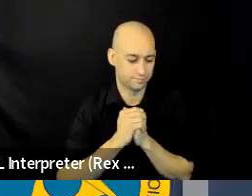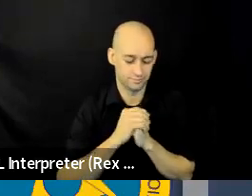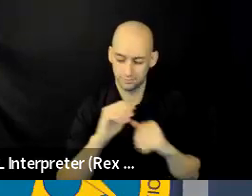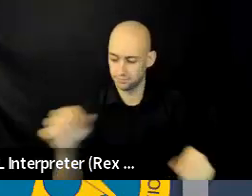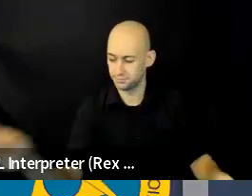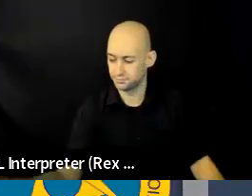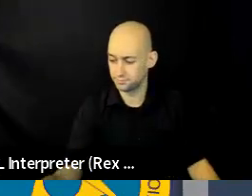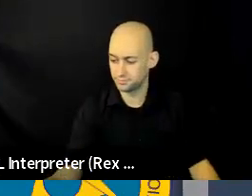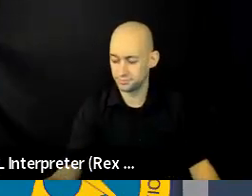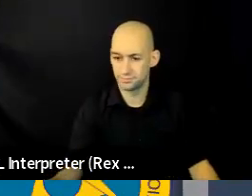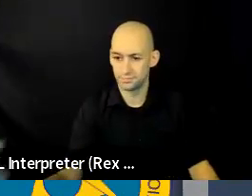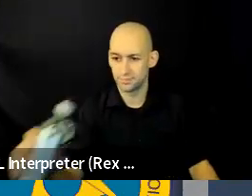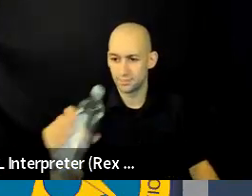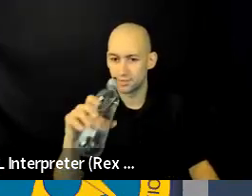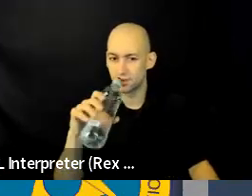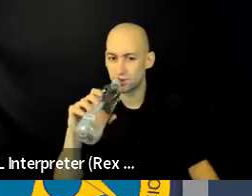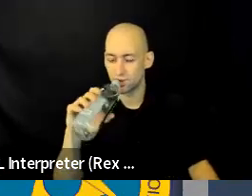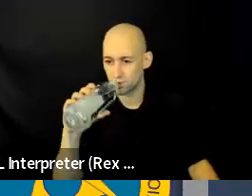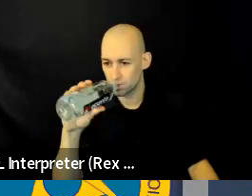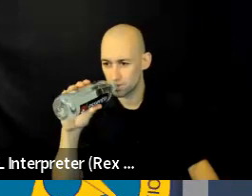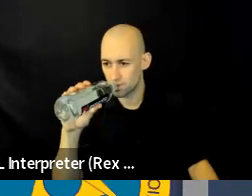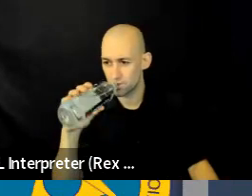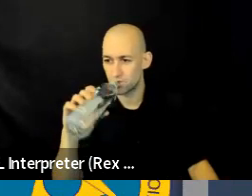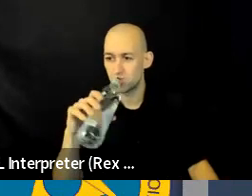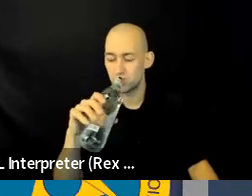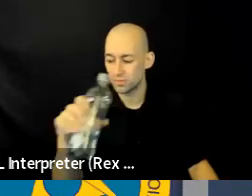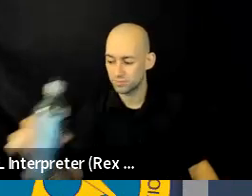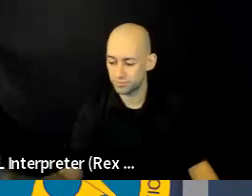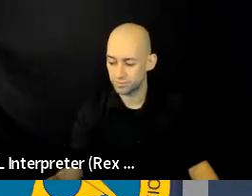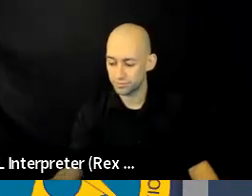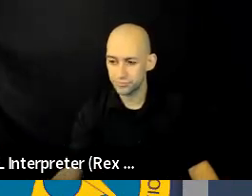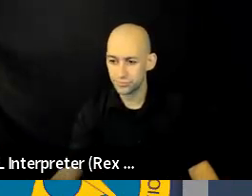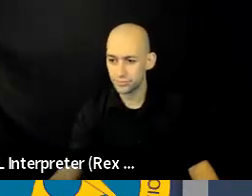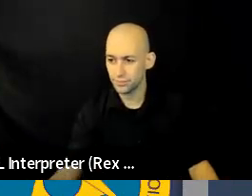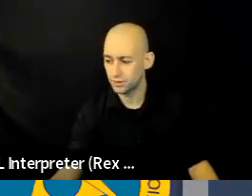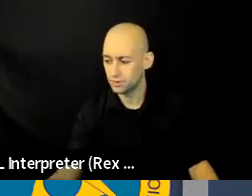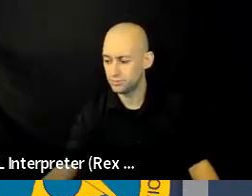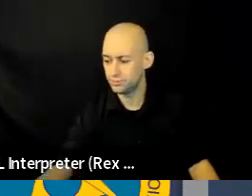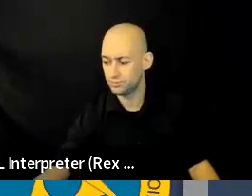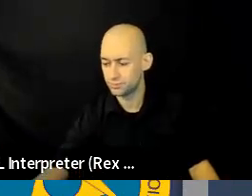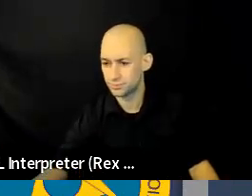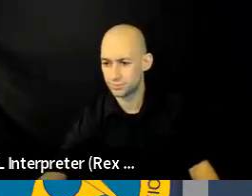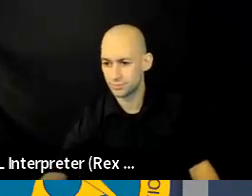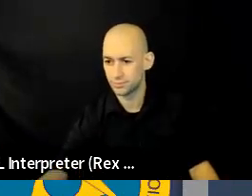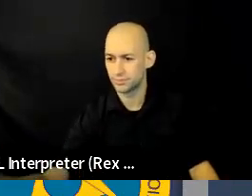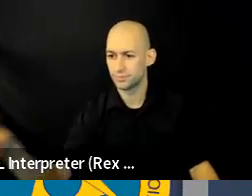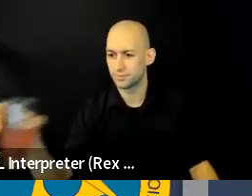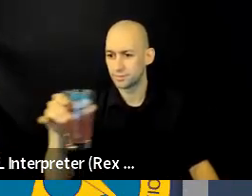Thank you, sir. Okay, we have the supervisor team coming up. First, Rex Bond.